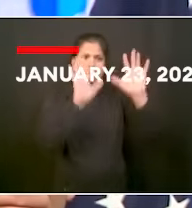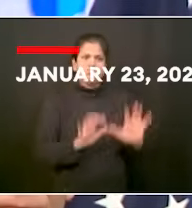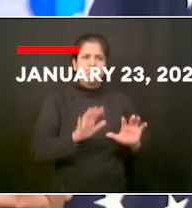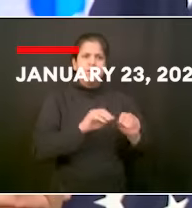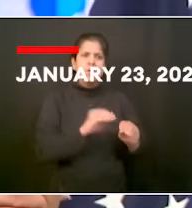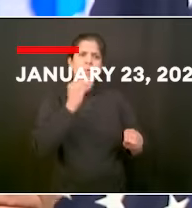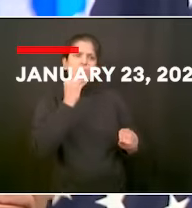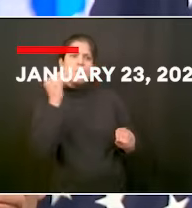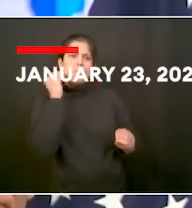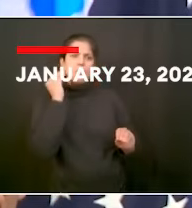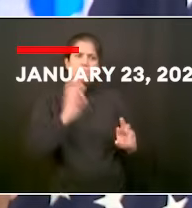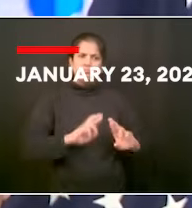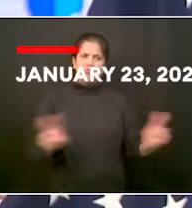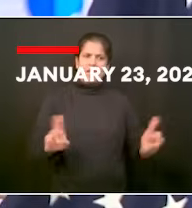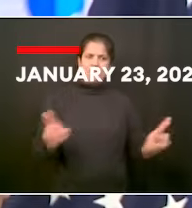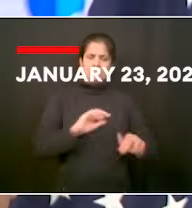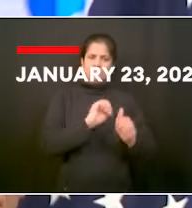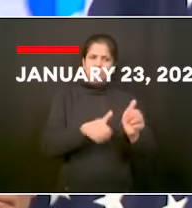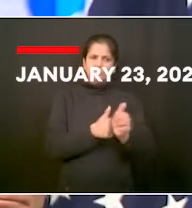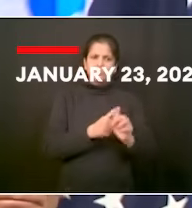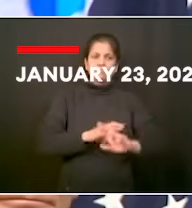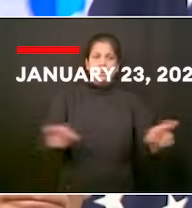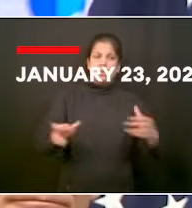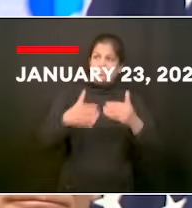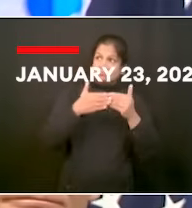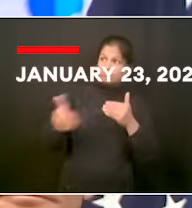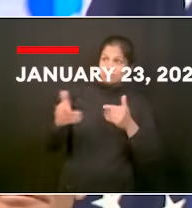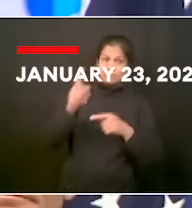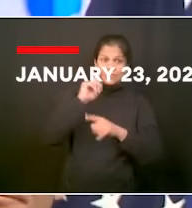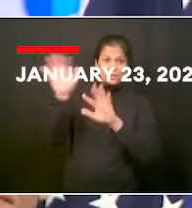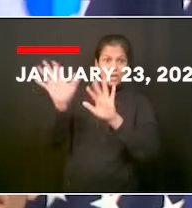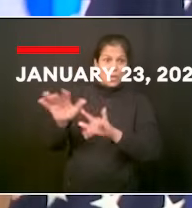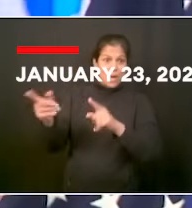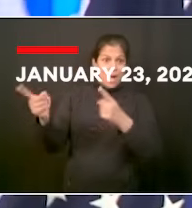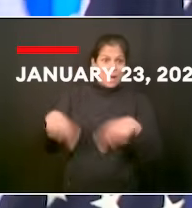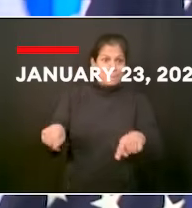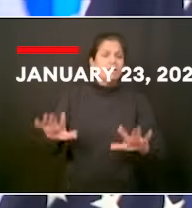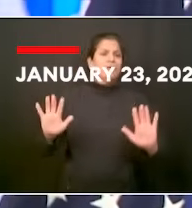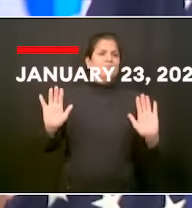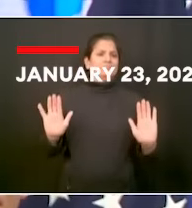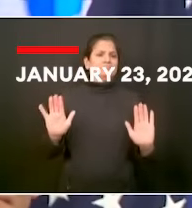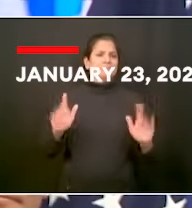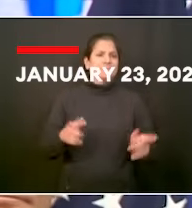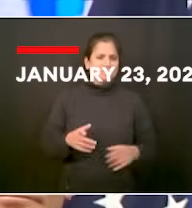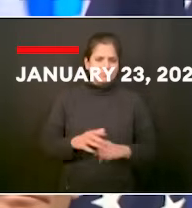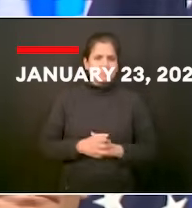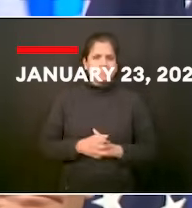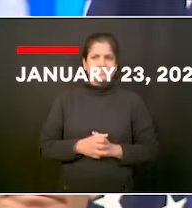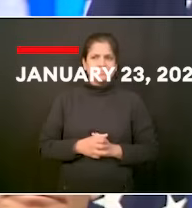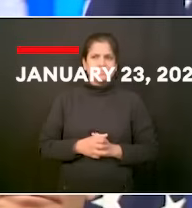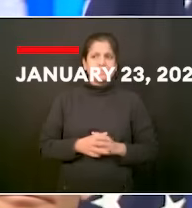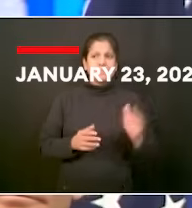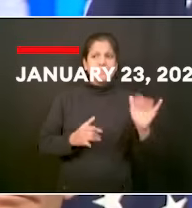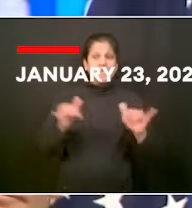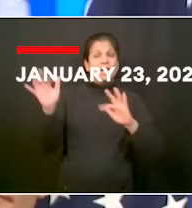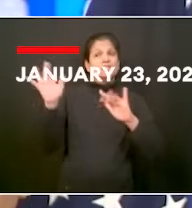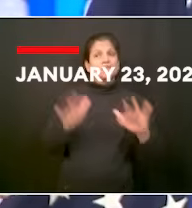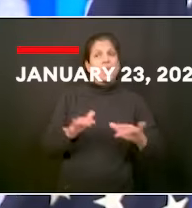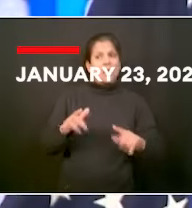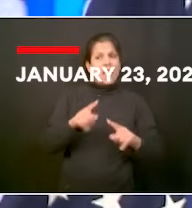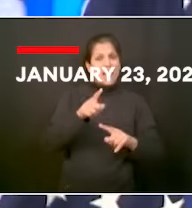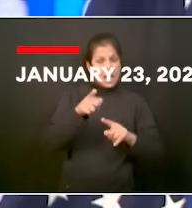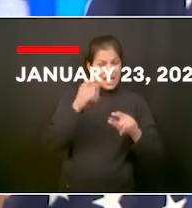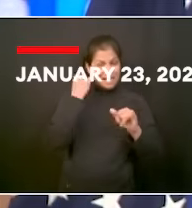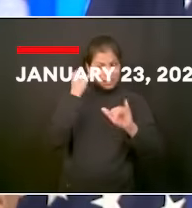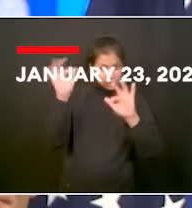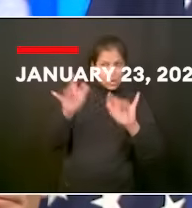often have the luxury of doing, which is to take a breath and stay home. Stay indoors, stay off the roads, watch the snow come down, watch the worst